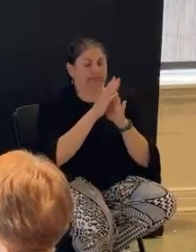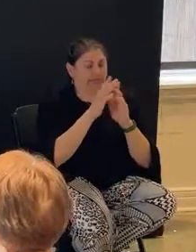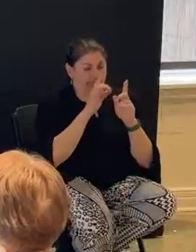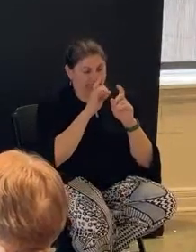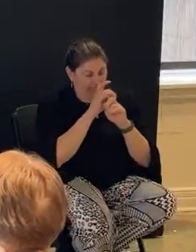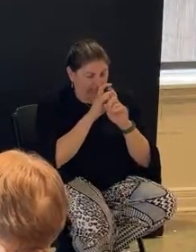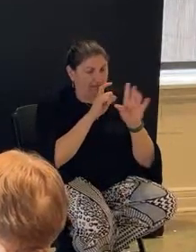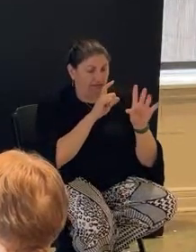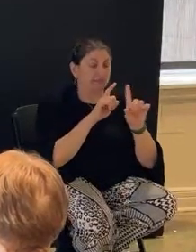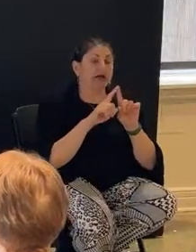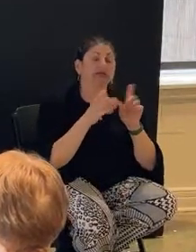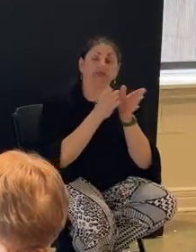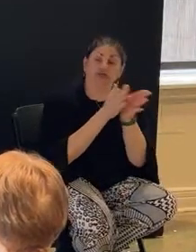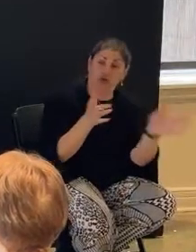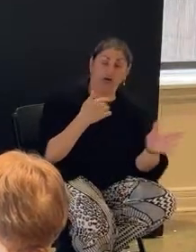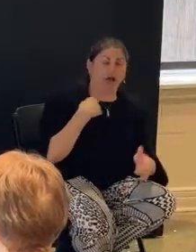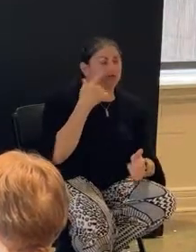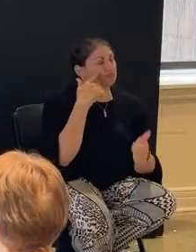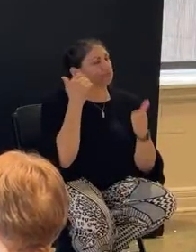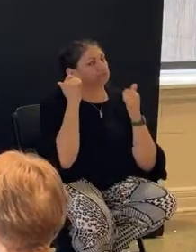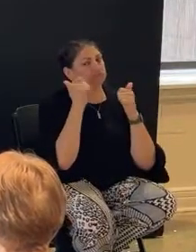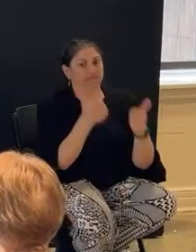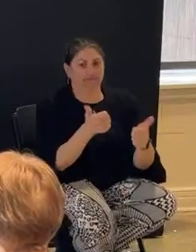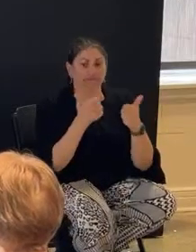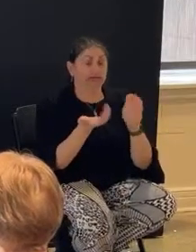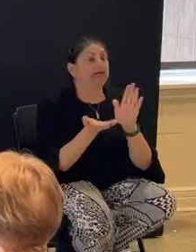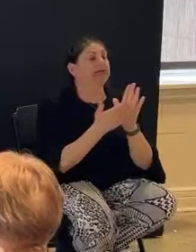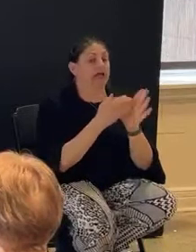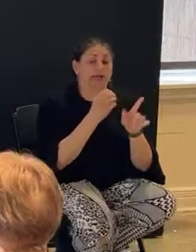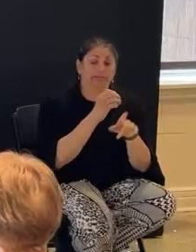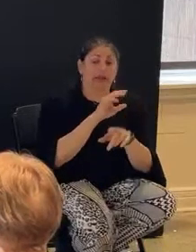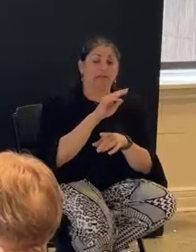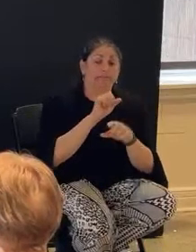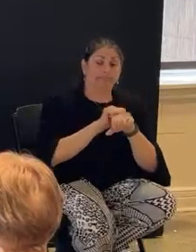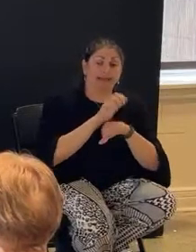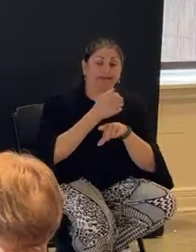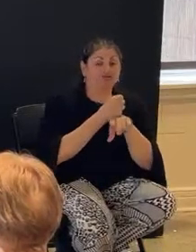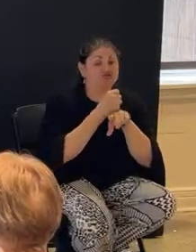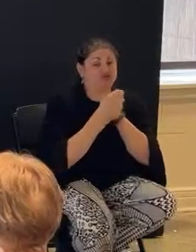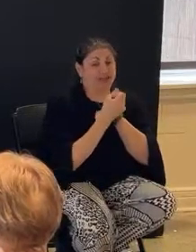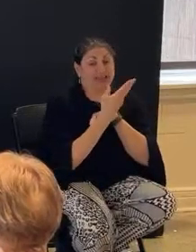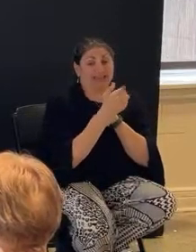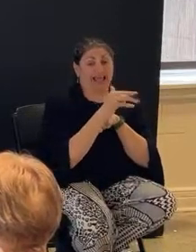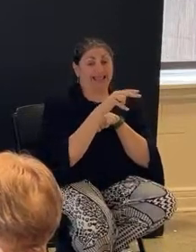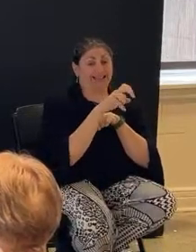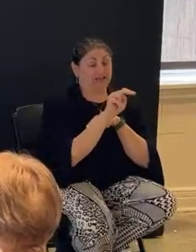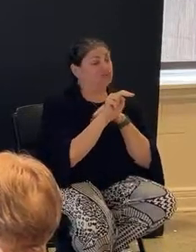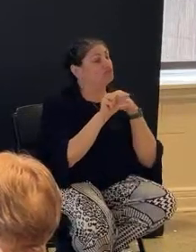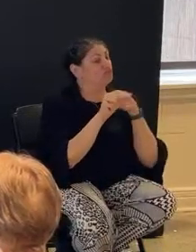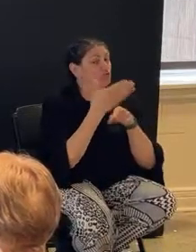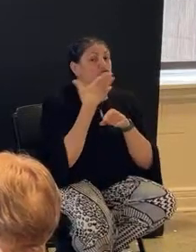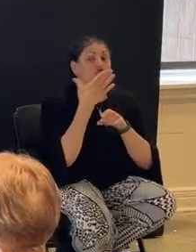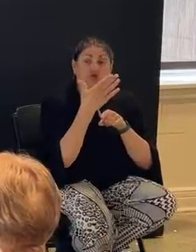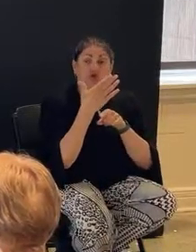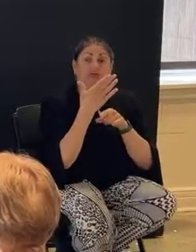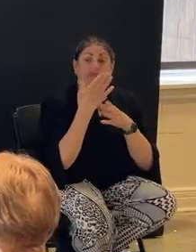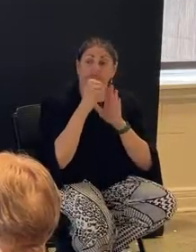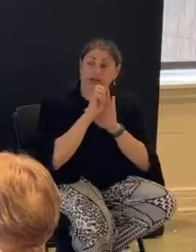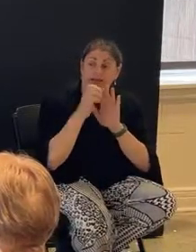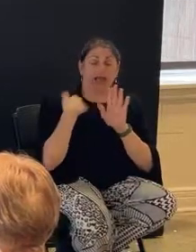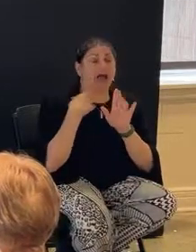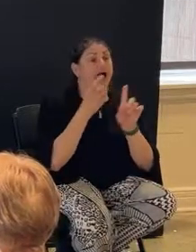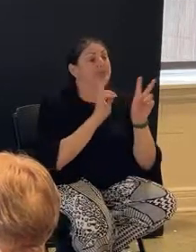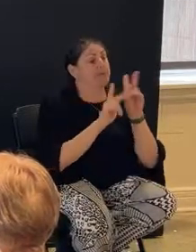I generally think it's wonderful. I mean, again, Mount St. Helens is a great example of that, where there are all these different folks from different disciplines sort of feeding into